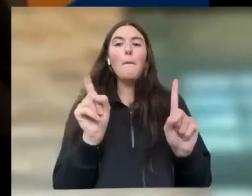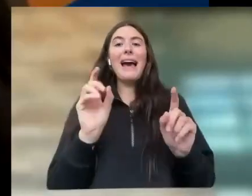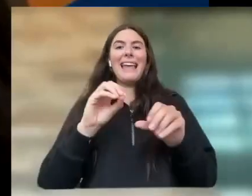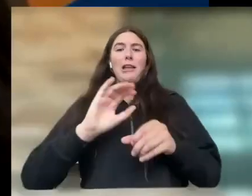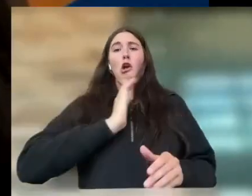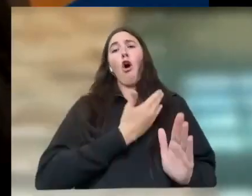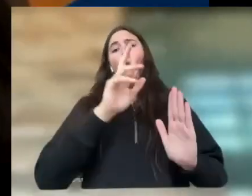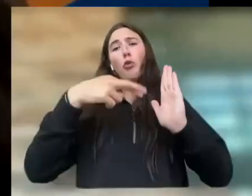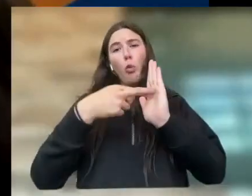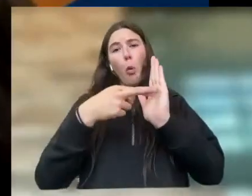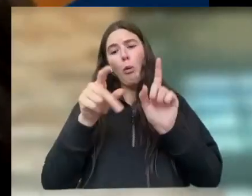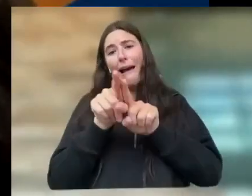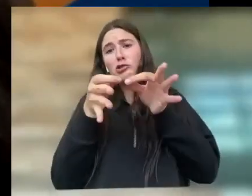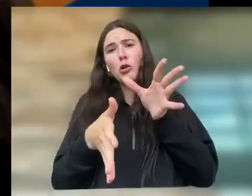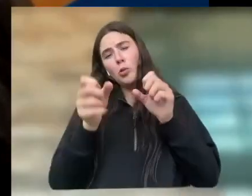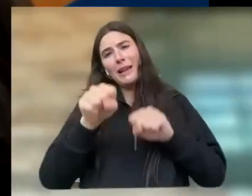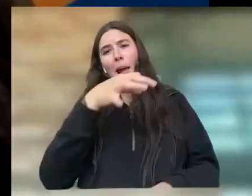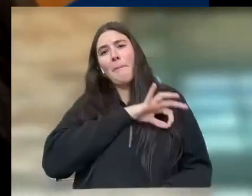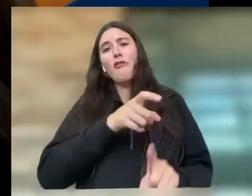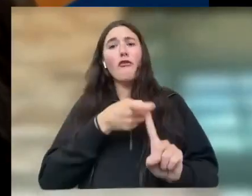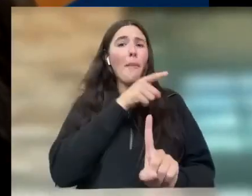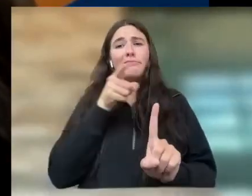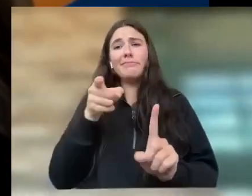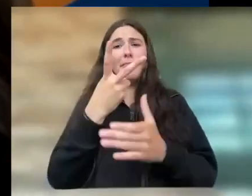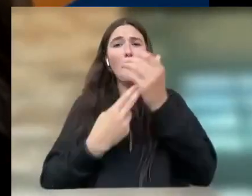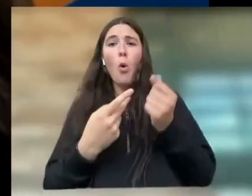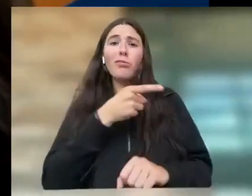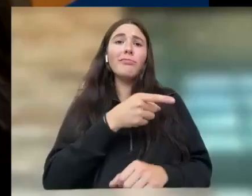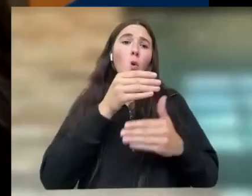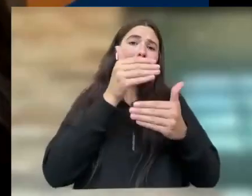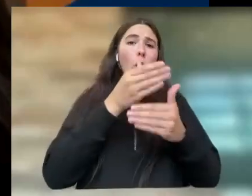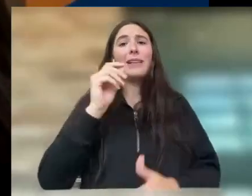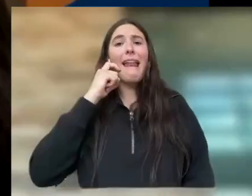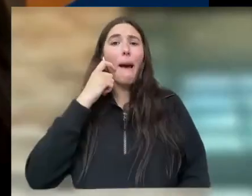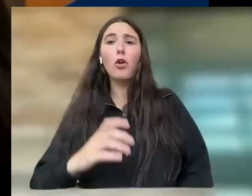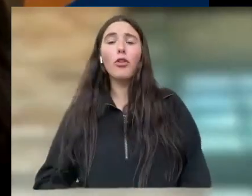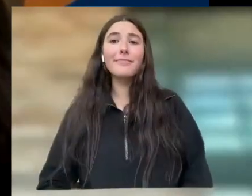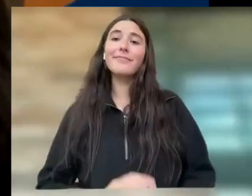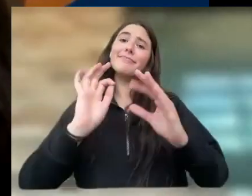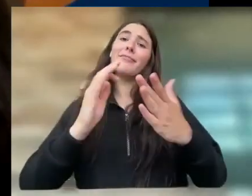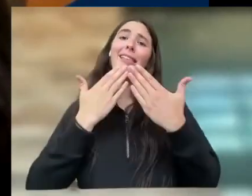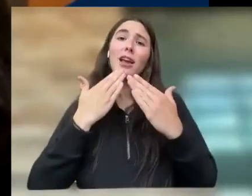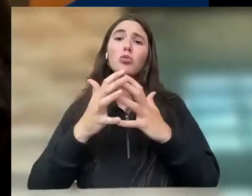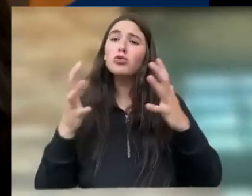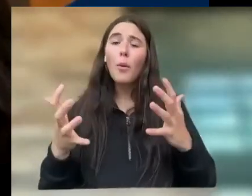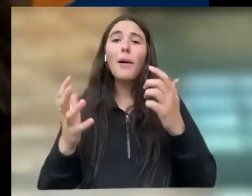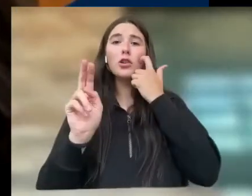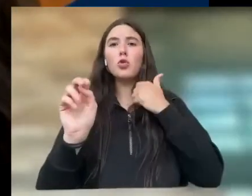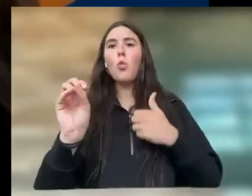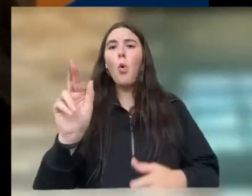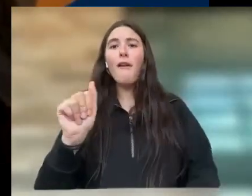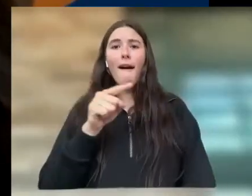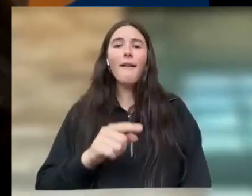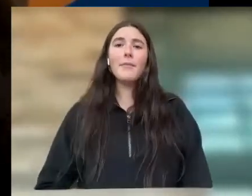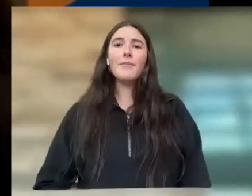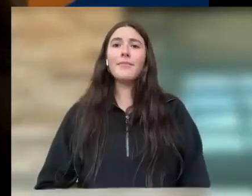I think you can definitely benefit more from Windows for certain programs. Well, thank you so much, Nora. Um, I